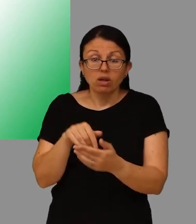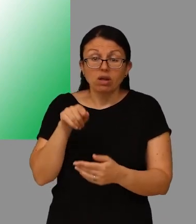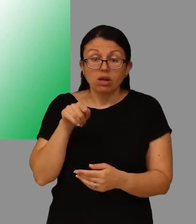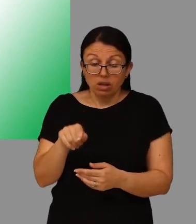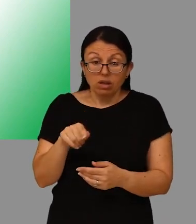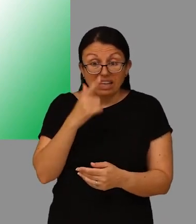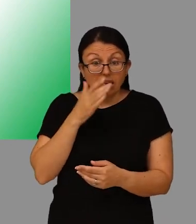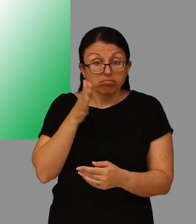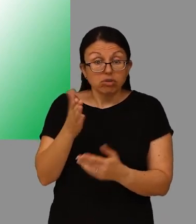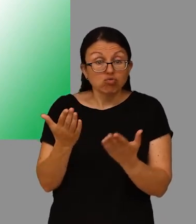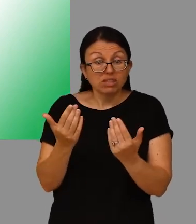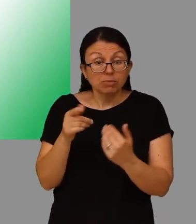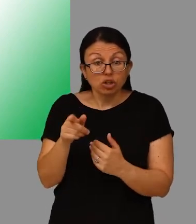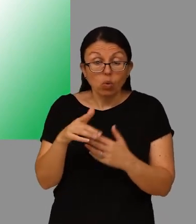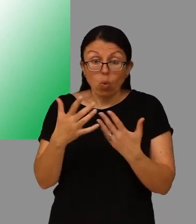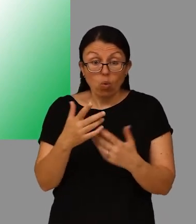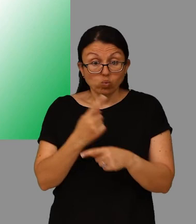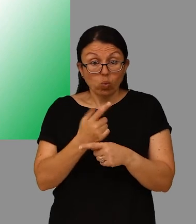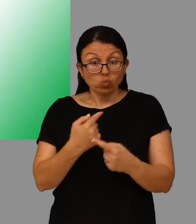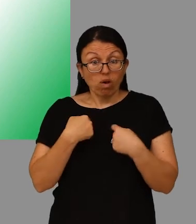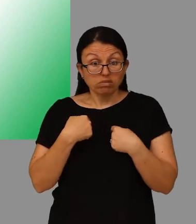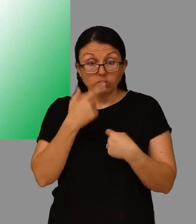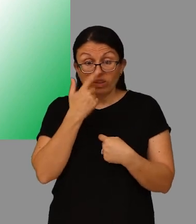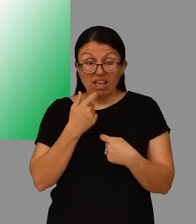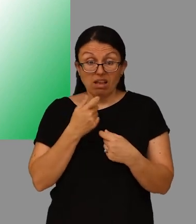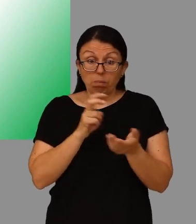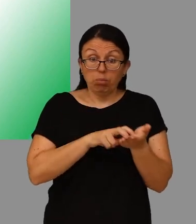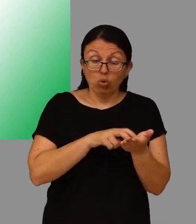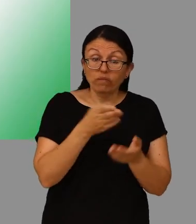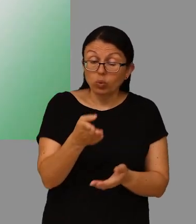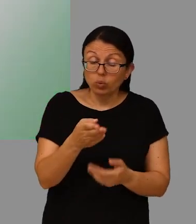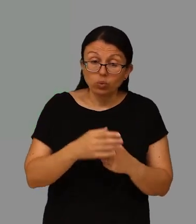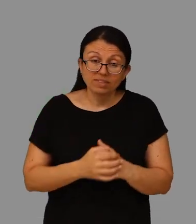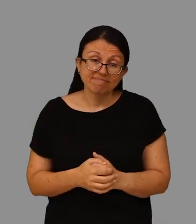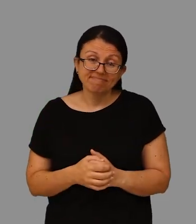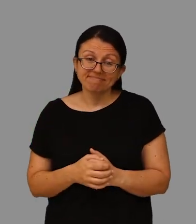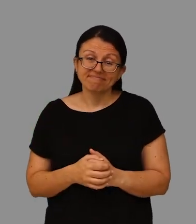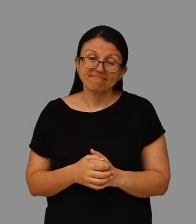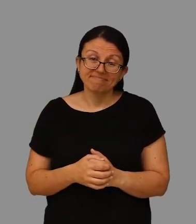White reception to do this, or if you talk to one of us, we can make those appointments for you.